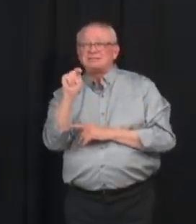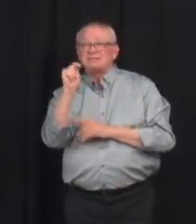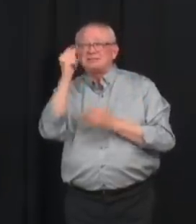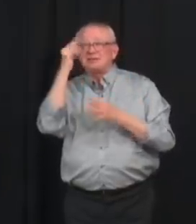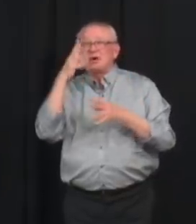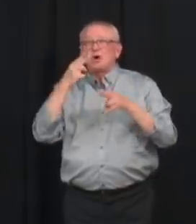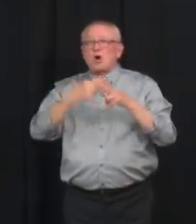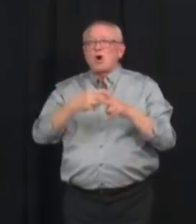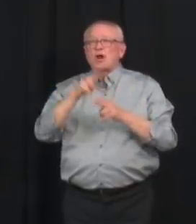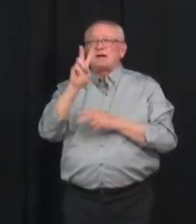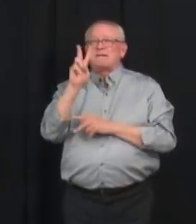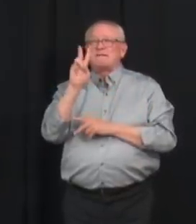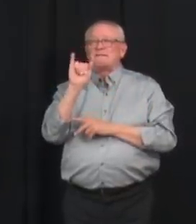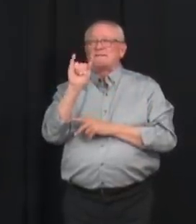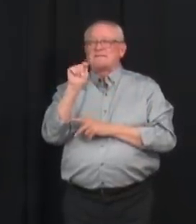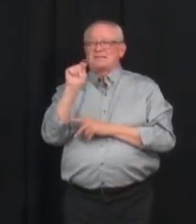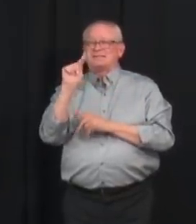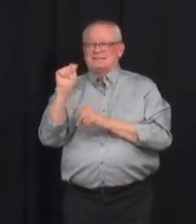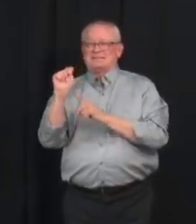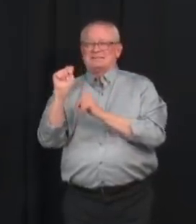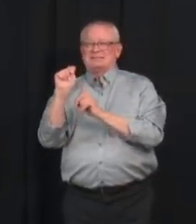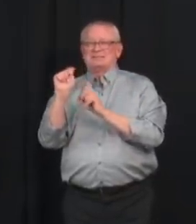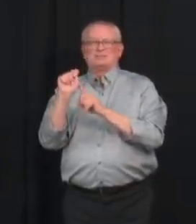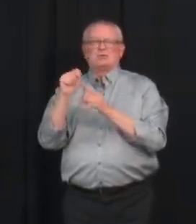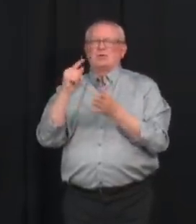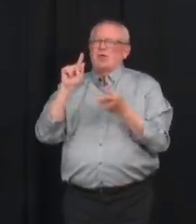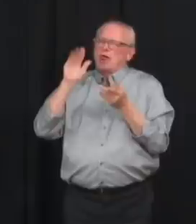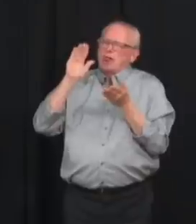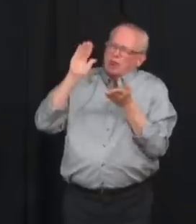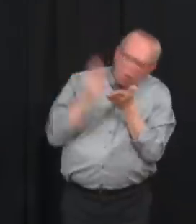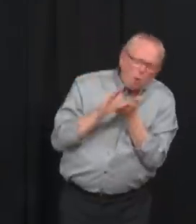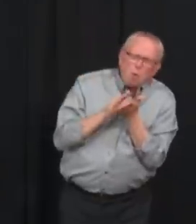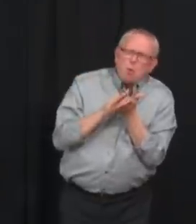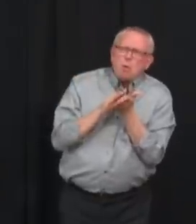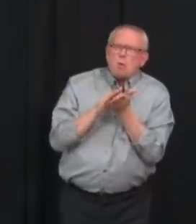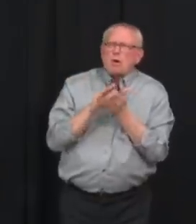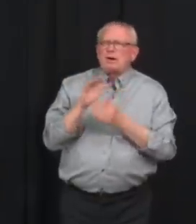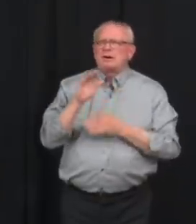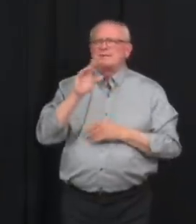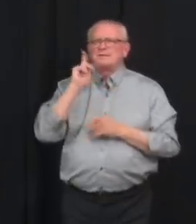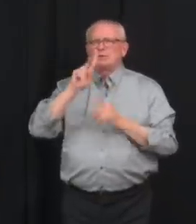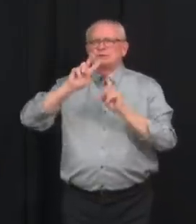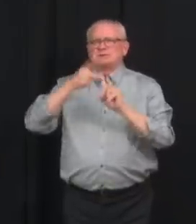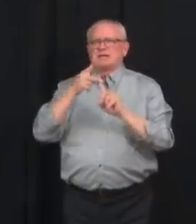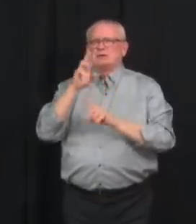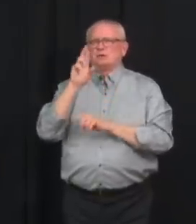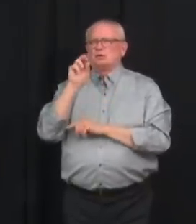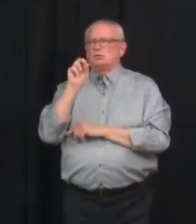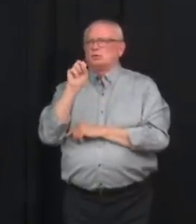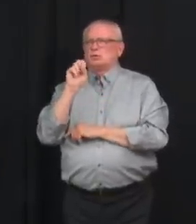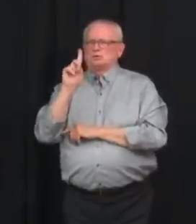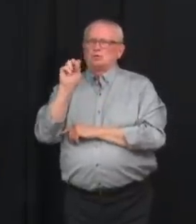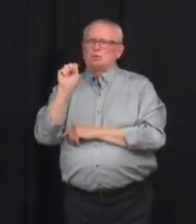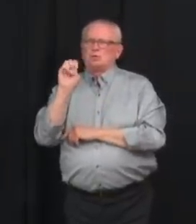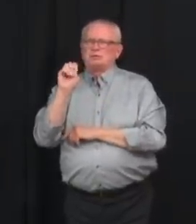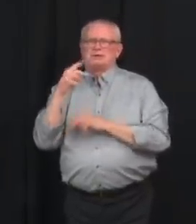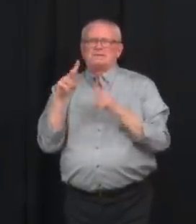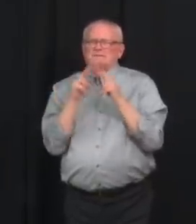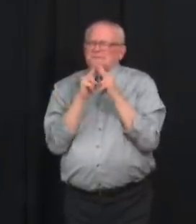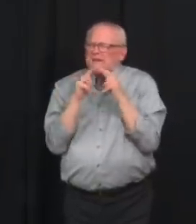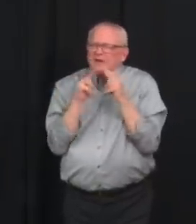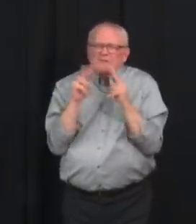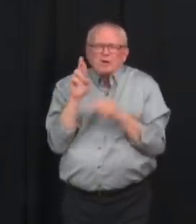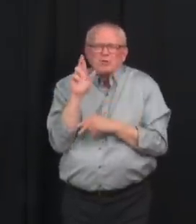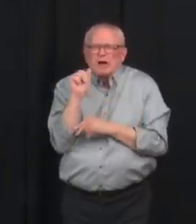so far appears to be lower than with the first dose. They remain extremely rare. In the UK, among 9